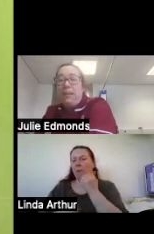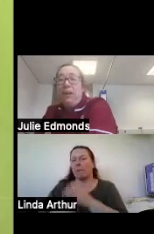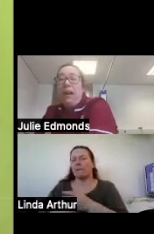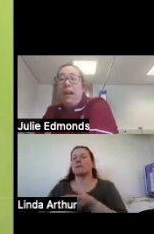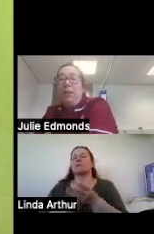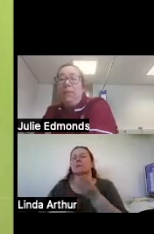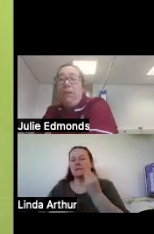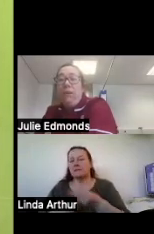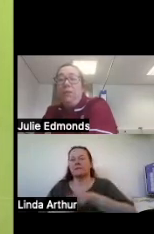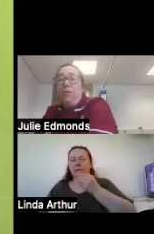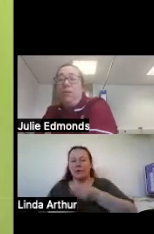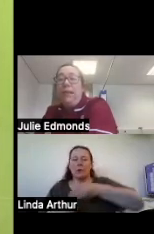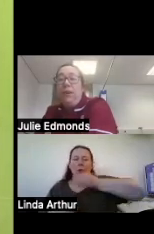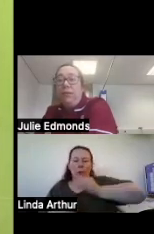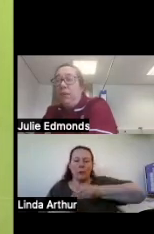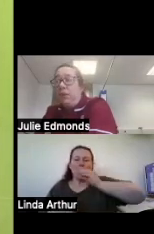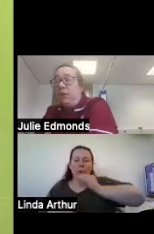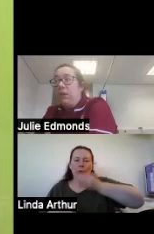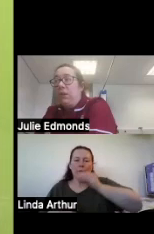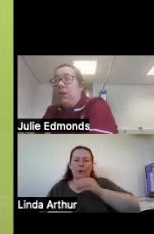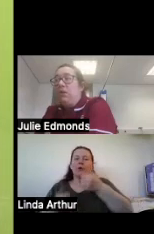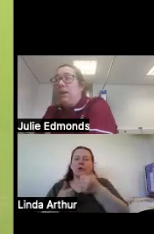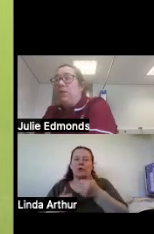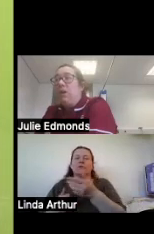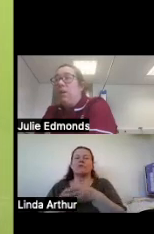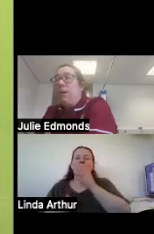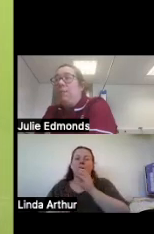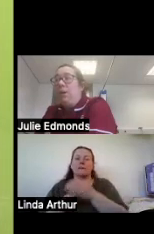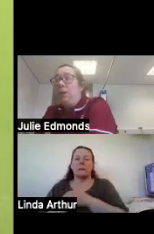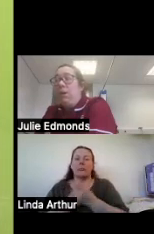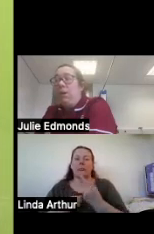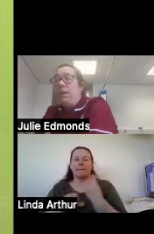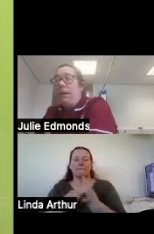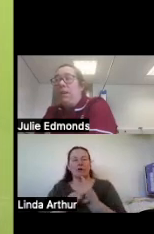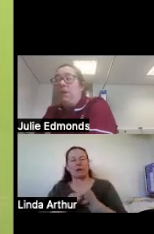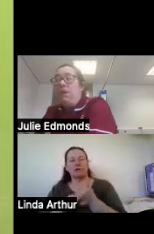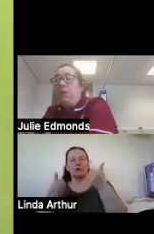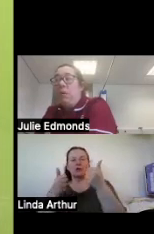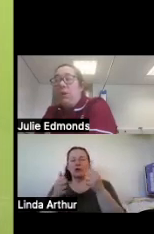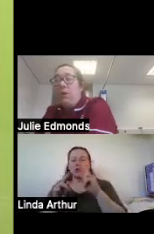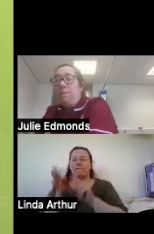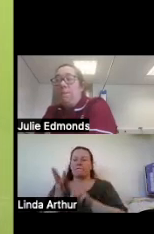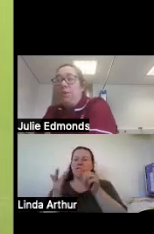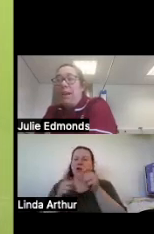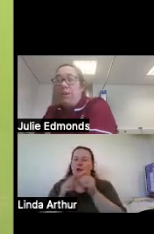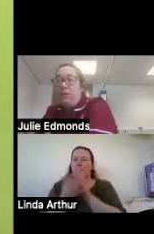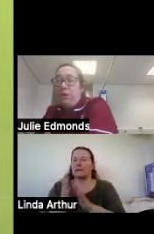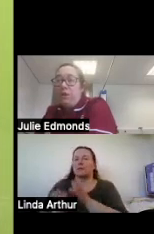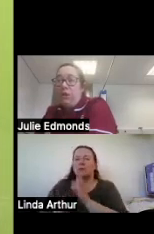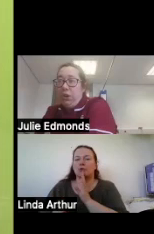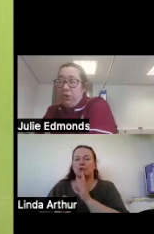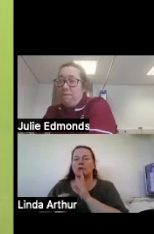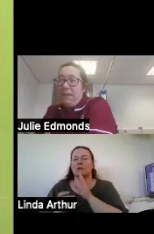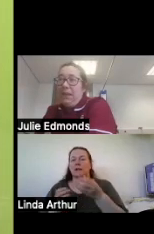sips of fluid, mostly good fluid. So I talk about good fluid, meaning your water, your diluted